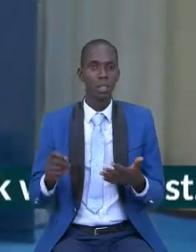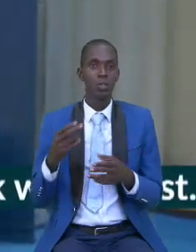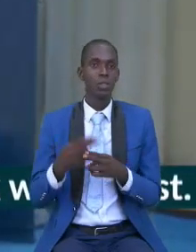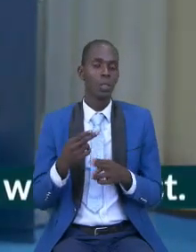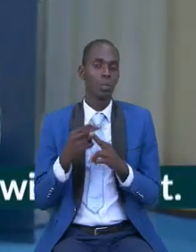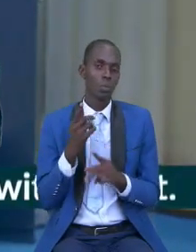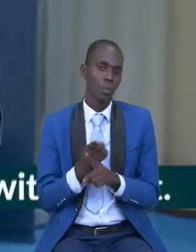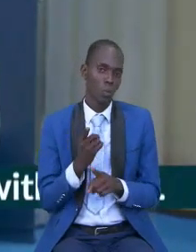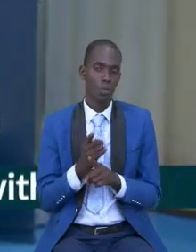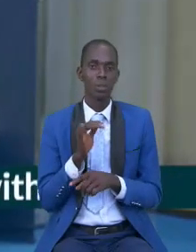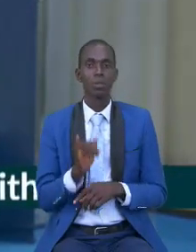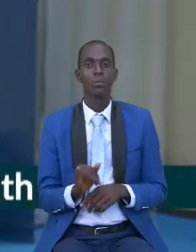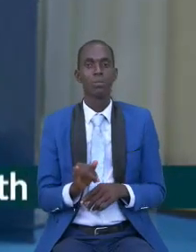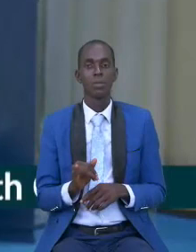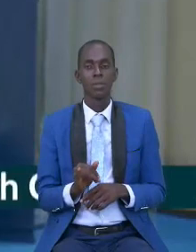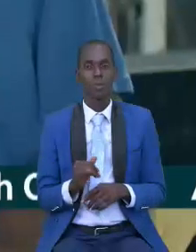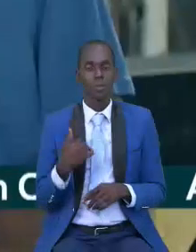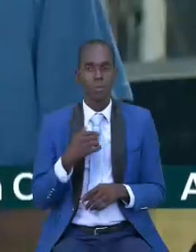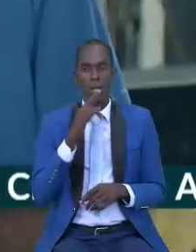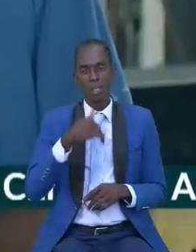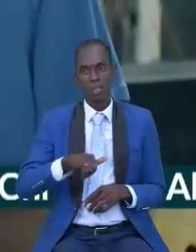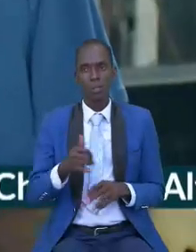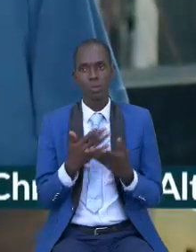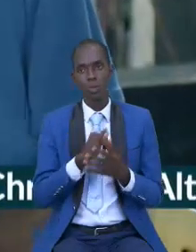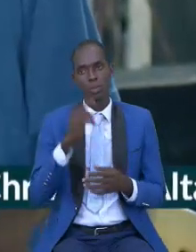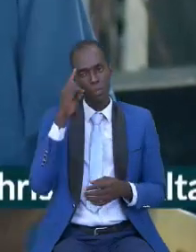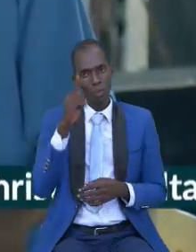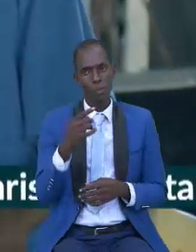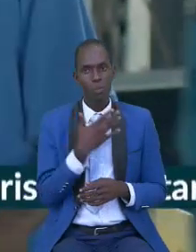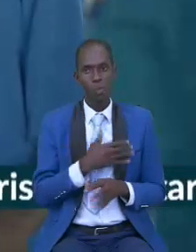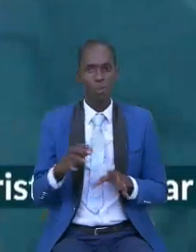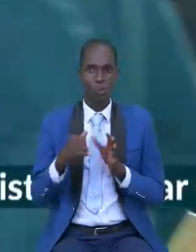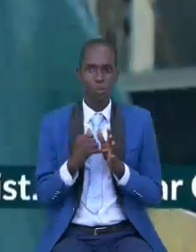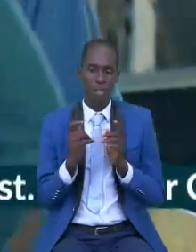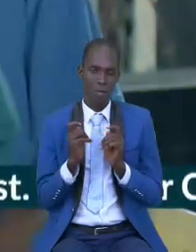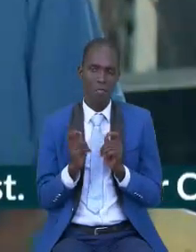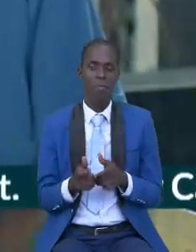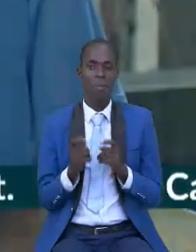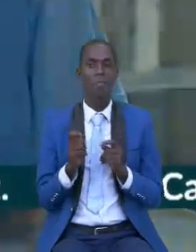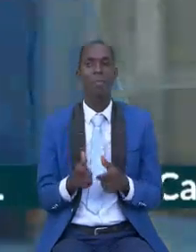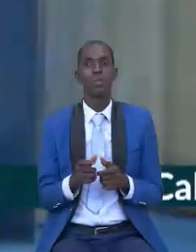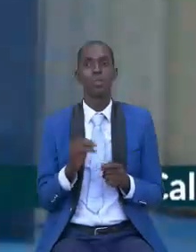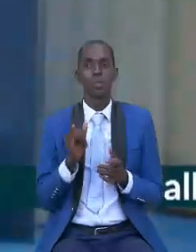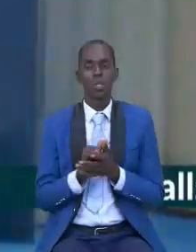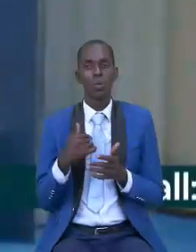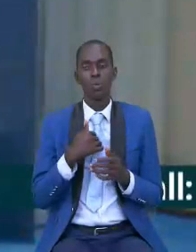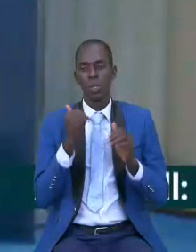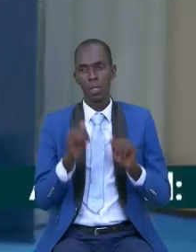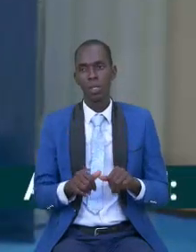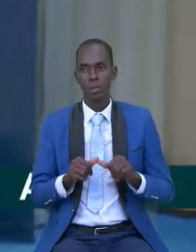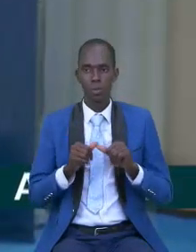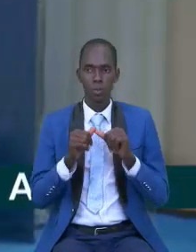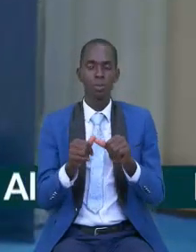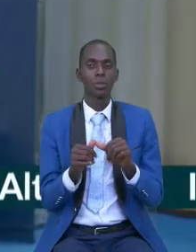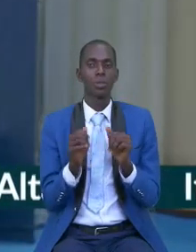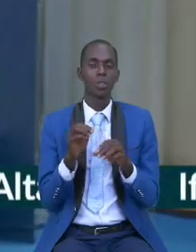you. Do what is fast so that we have this program. Remember,